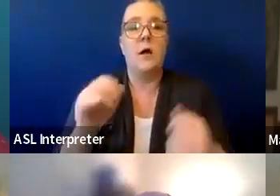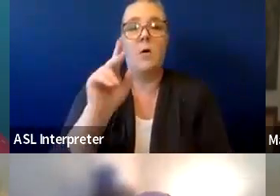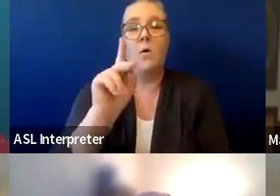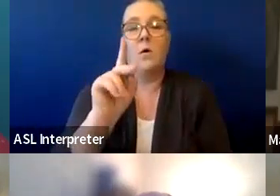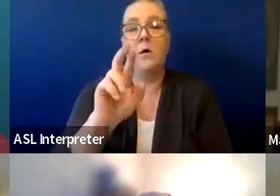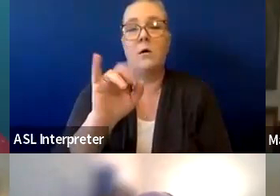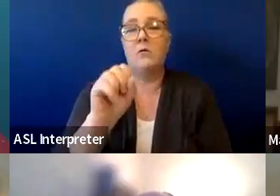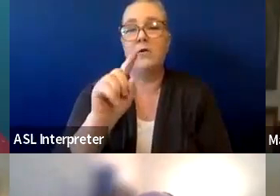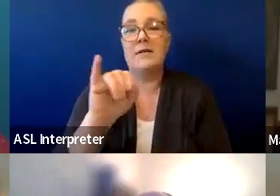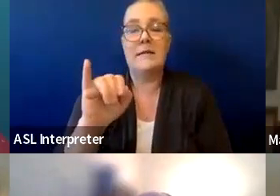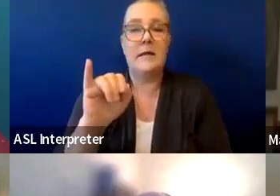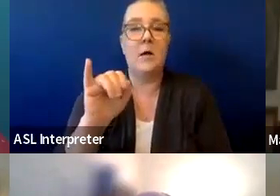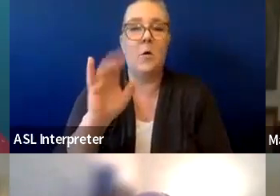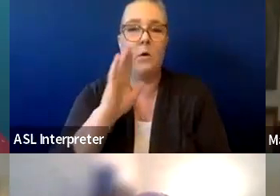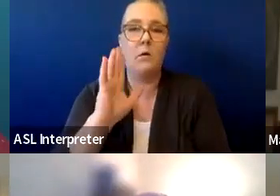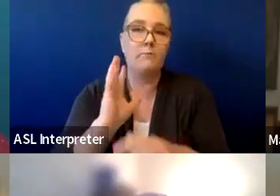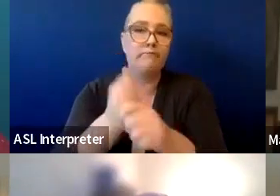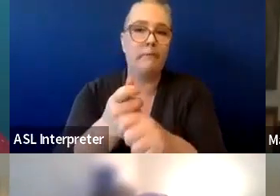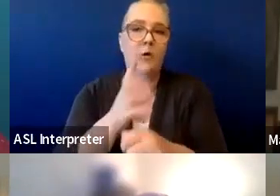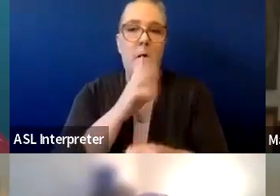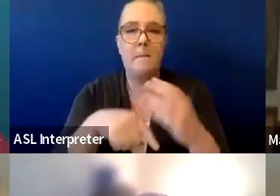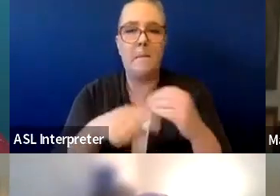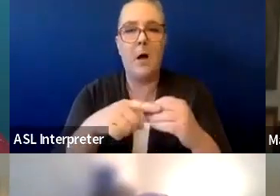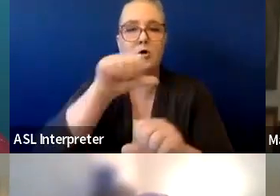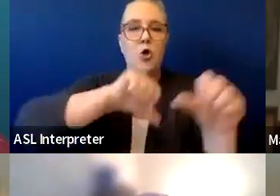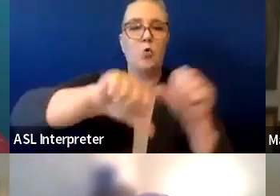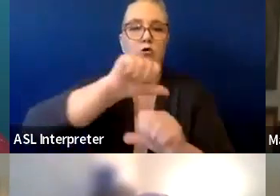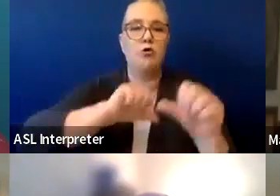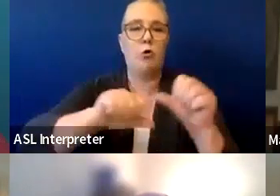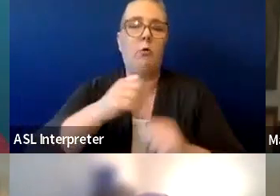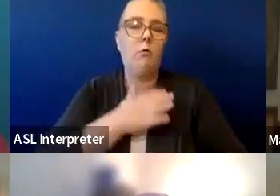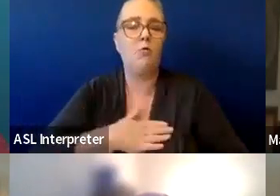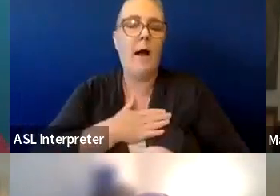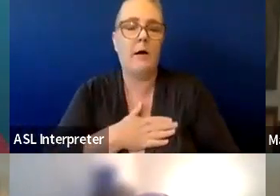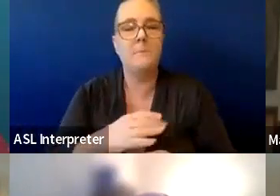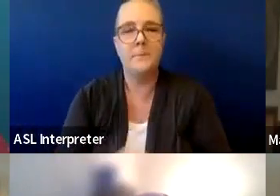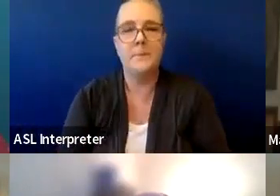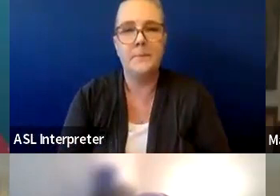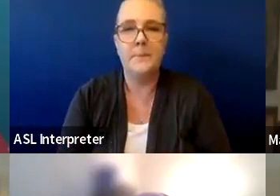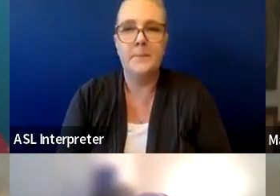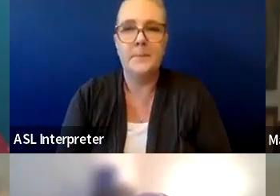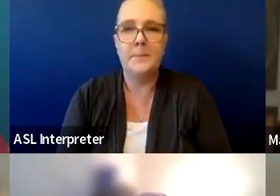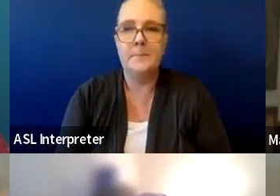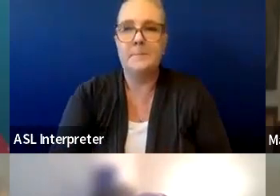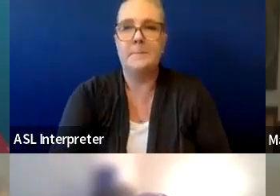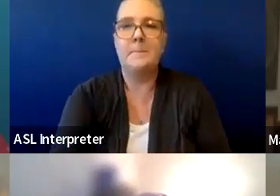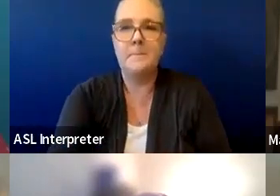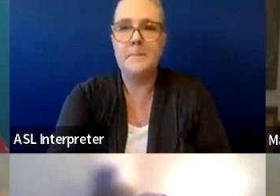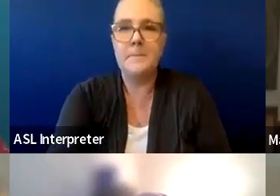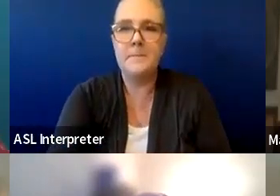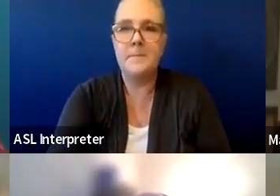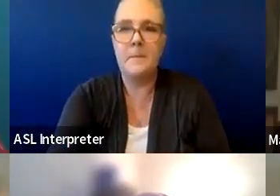give us an update on social rec. So I'm going to once again jiggle around with these pens here and get Ms.